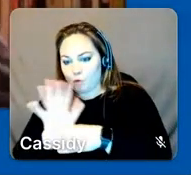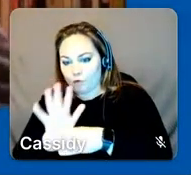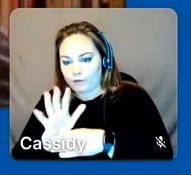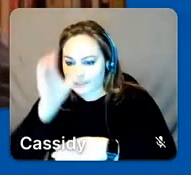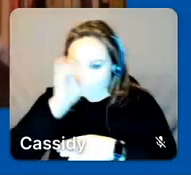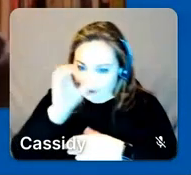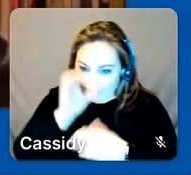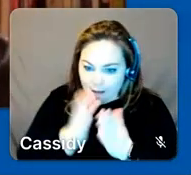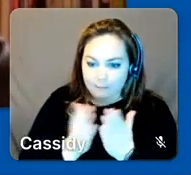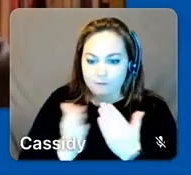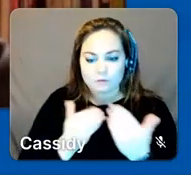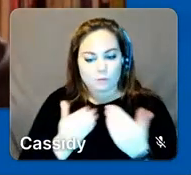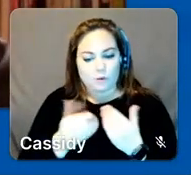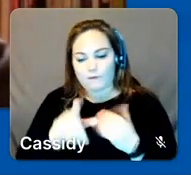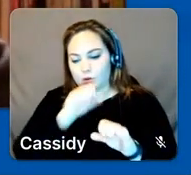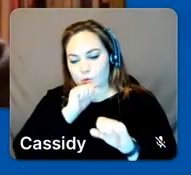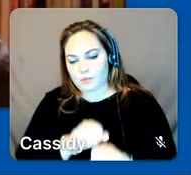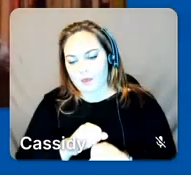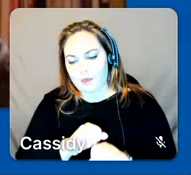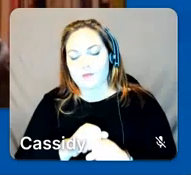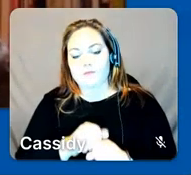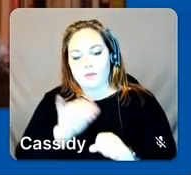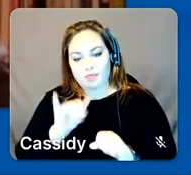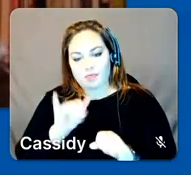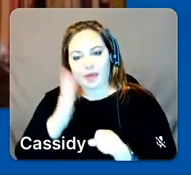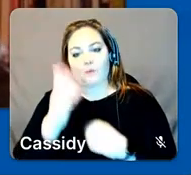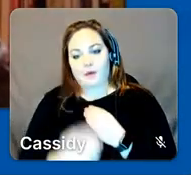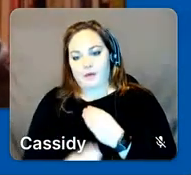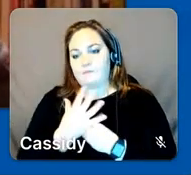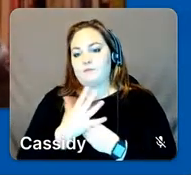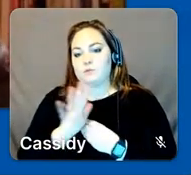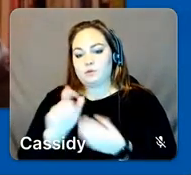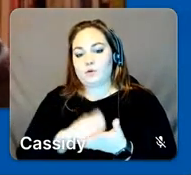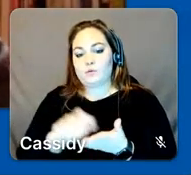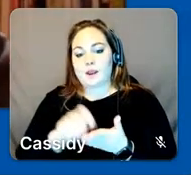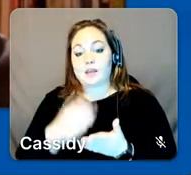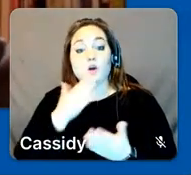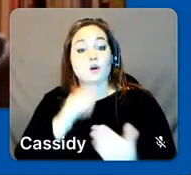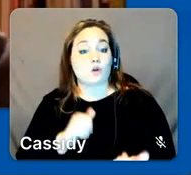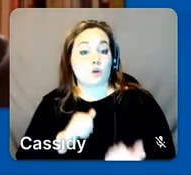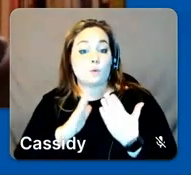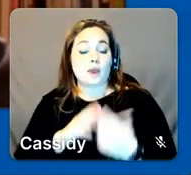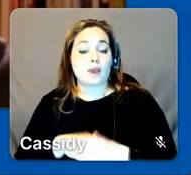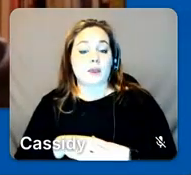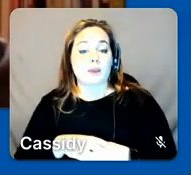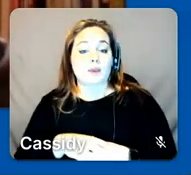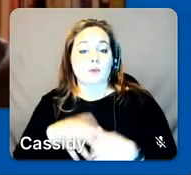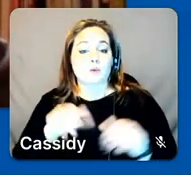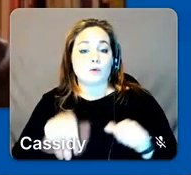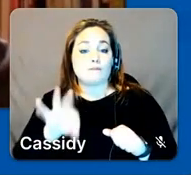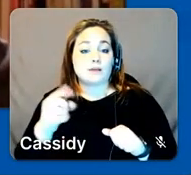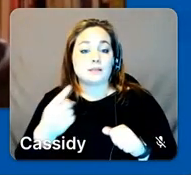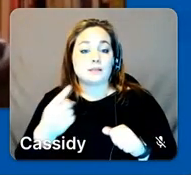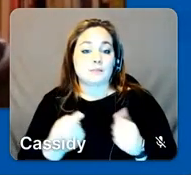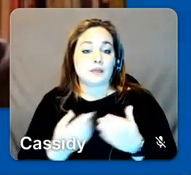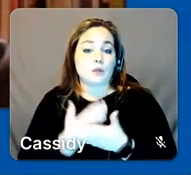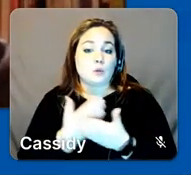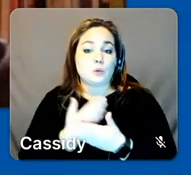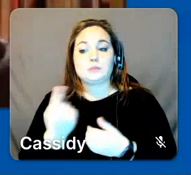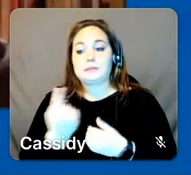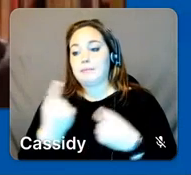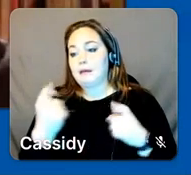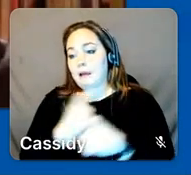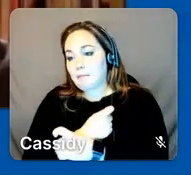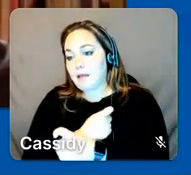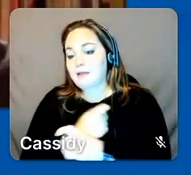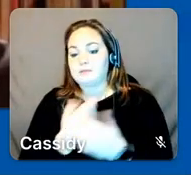love. You know, it ends up informing your writing in a good way. It lets you, you know, find something new and complex and to a new